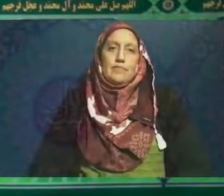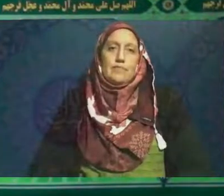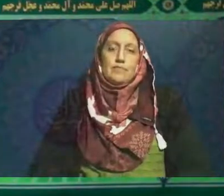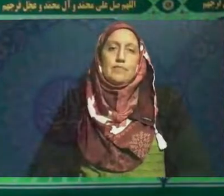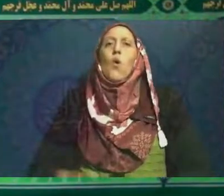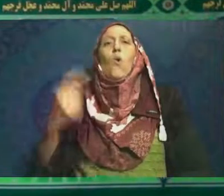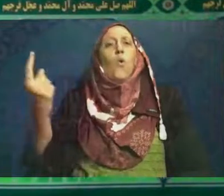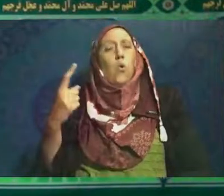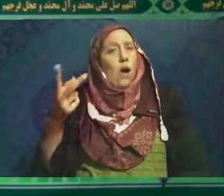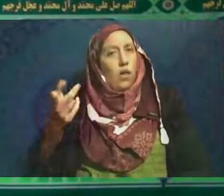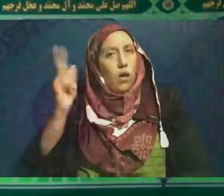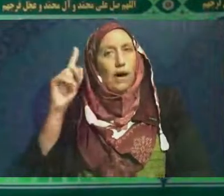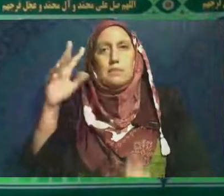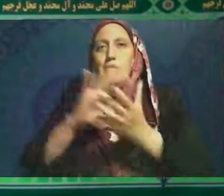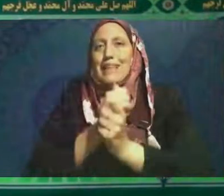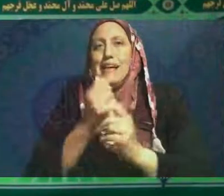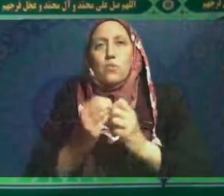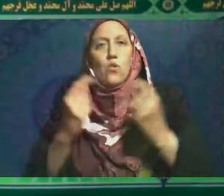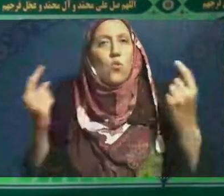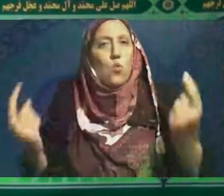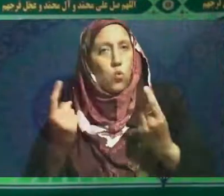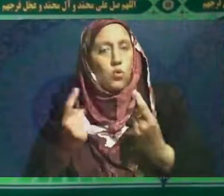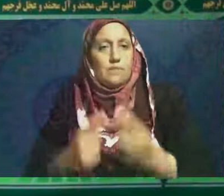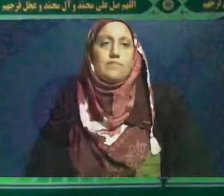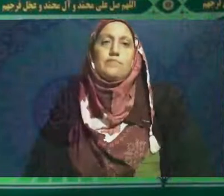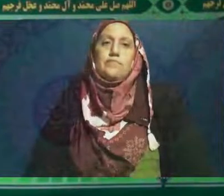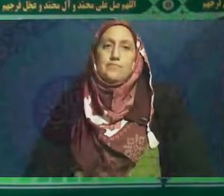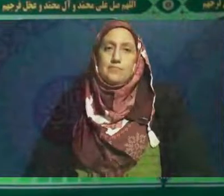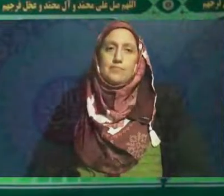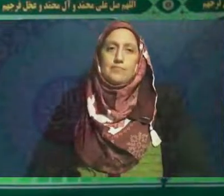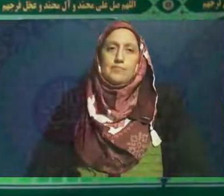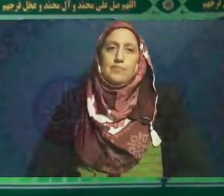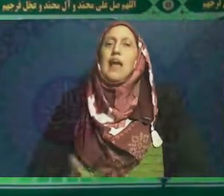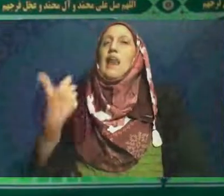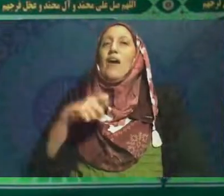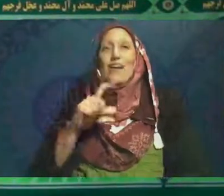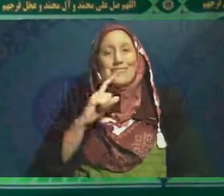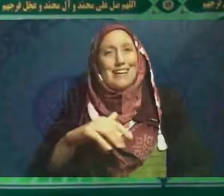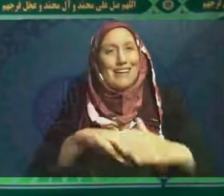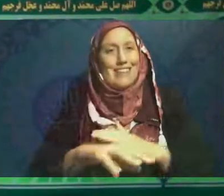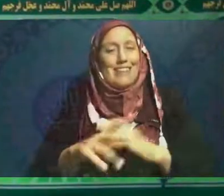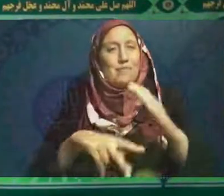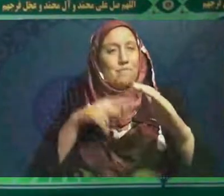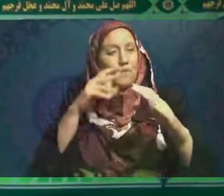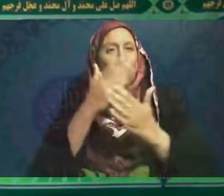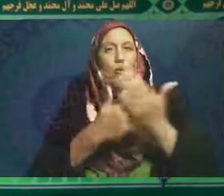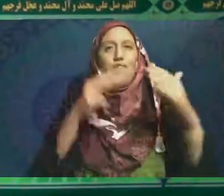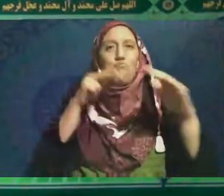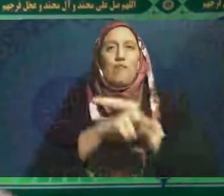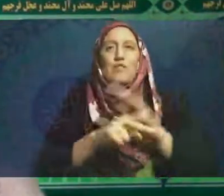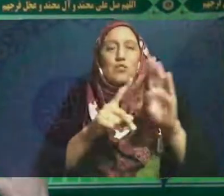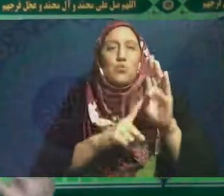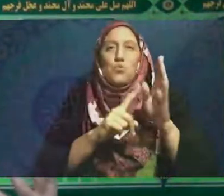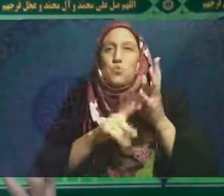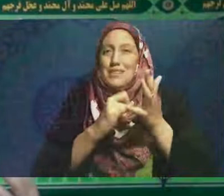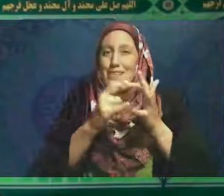as I mentioned in the story of Prophet Yusuf and his brothers, is that that person who wants to receive the intercession, whether in this